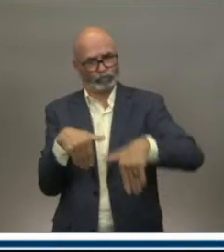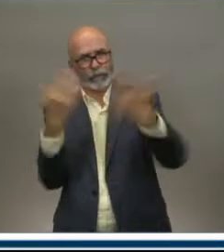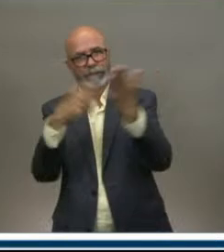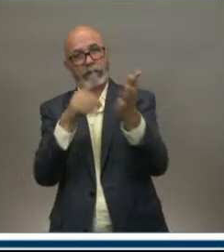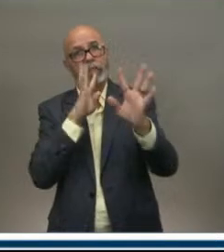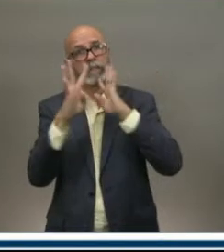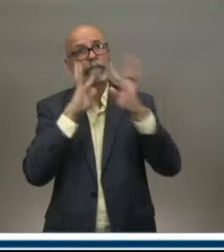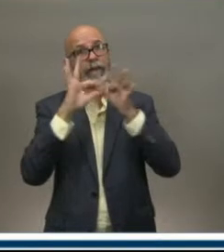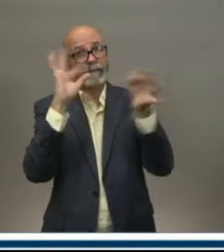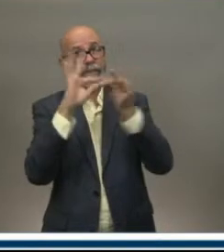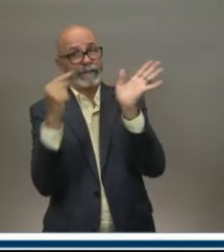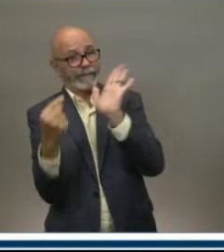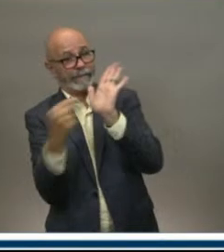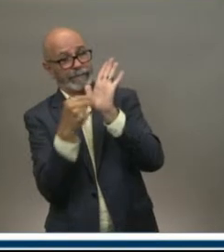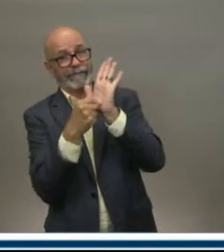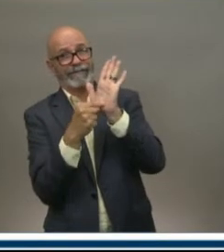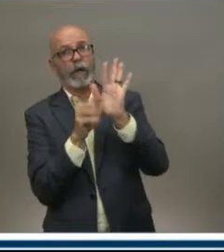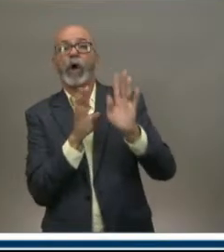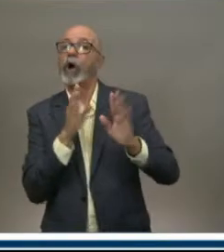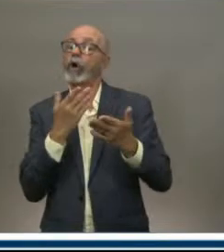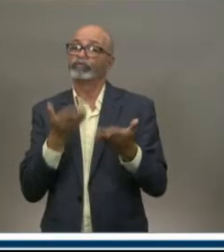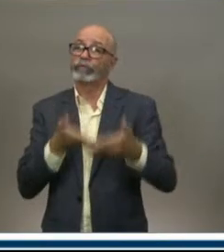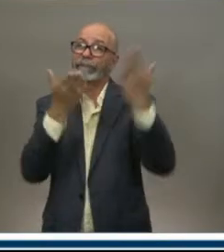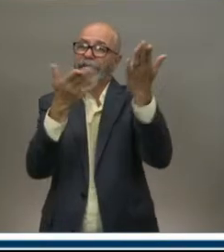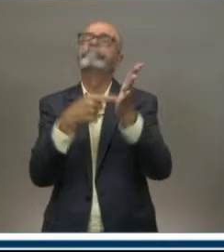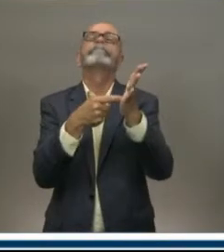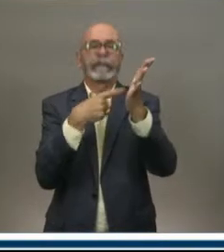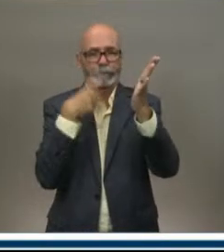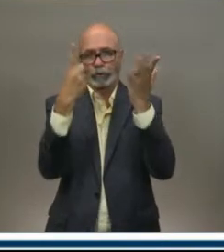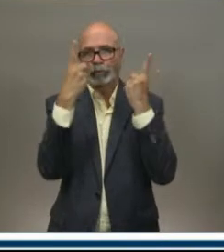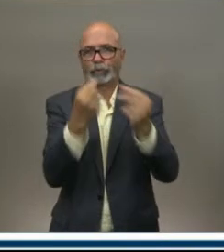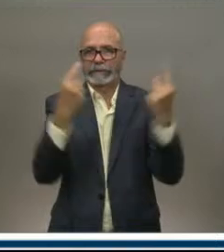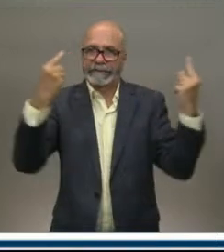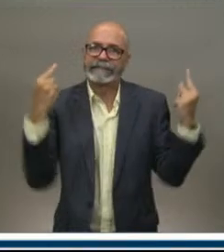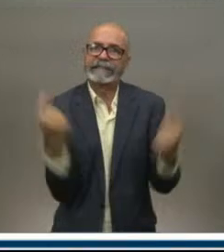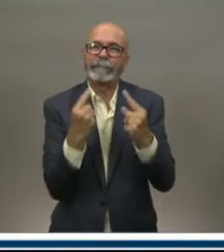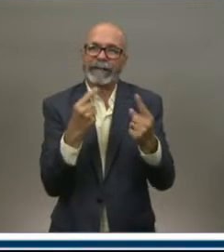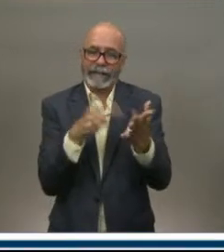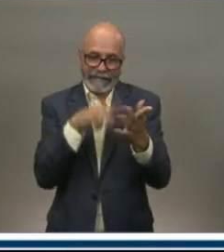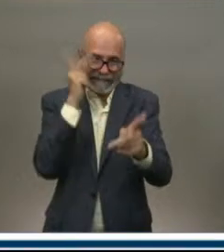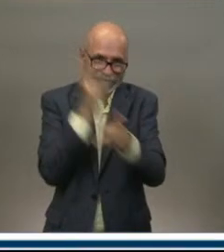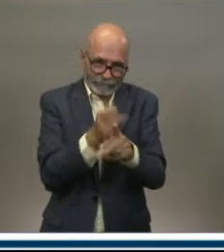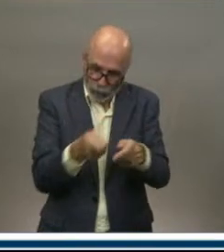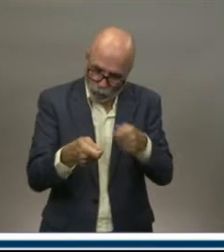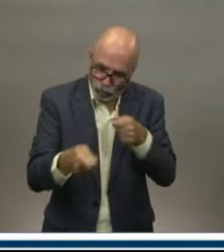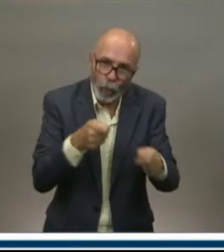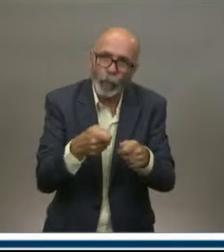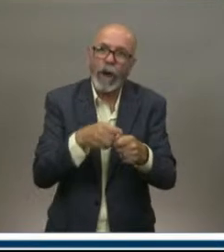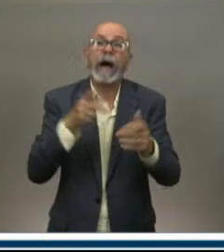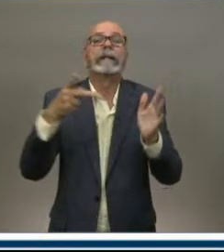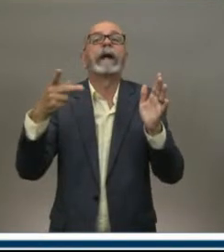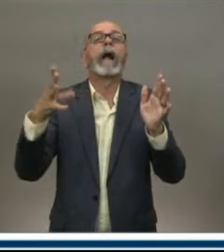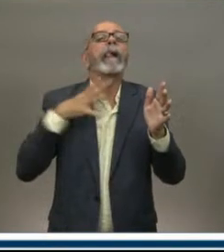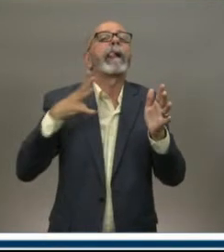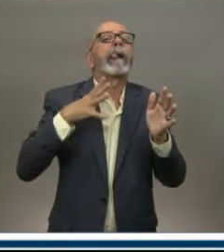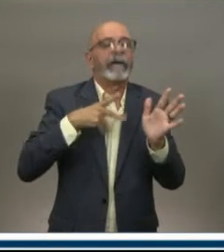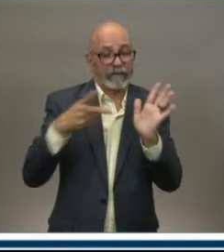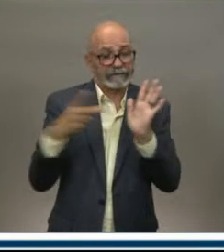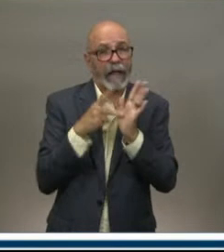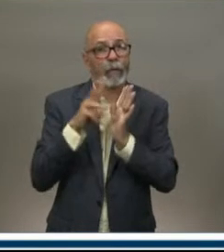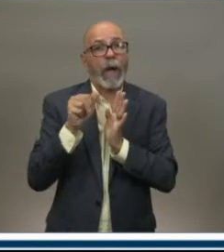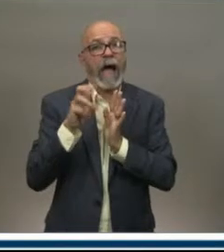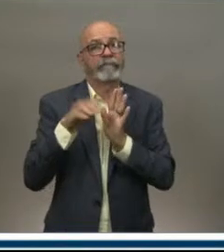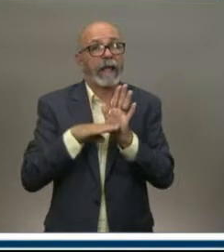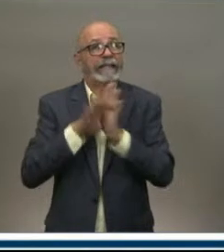reports. We want to be in a stronger position to manage a second wave, and I believe that implementing these